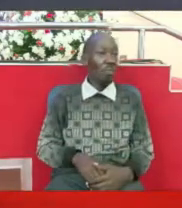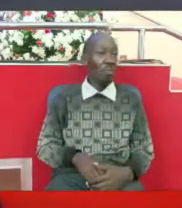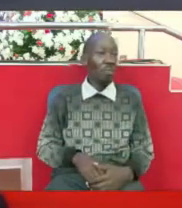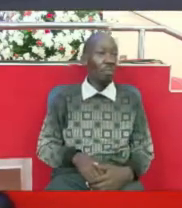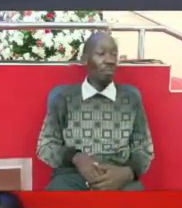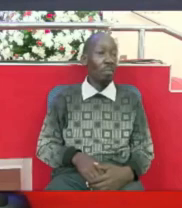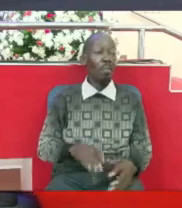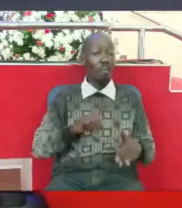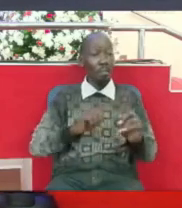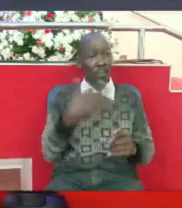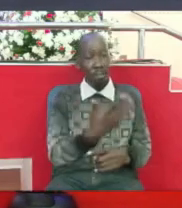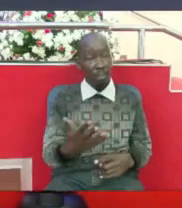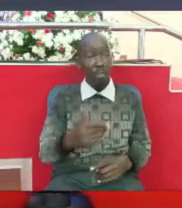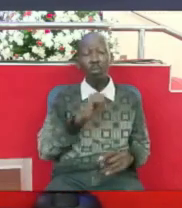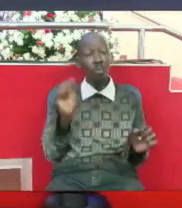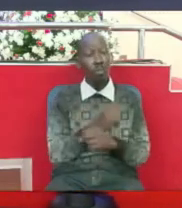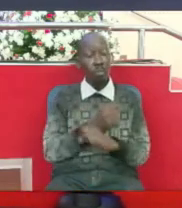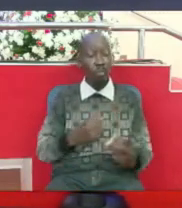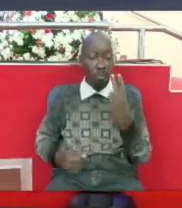But the things that are not seen